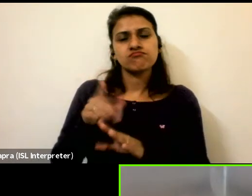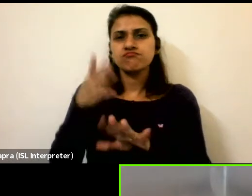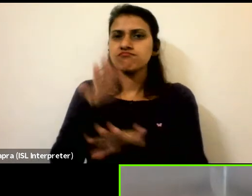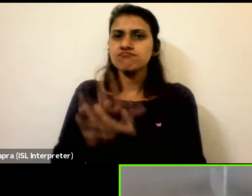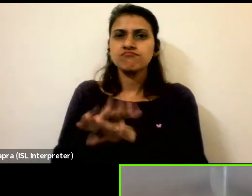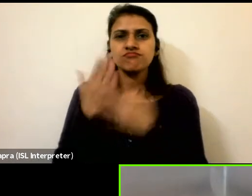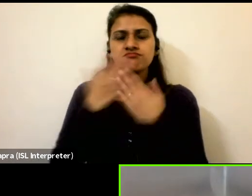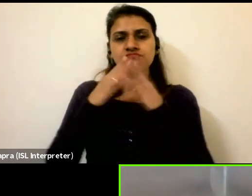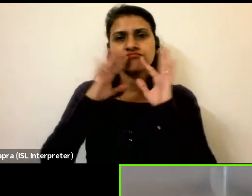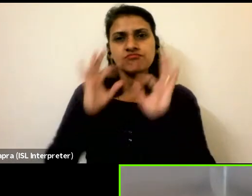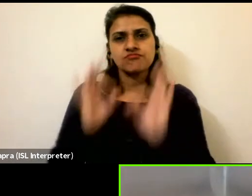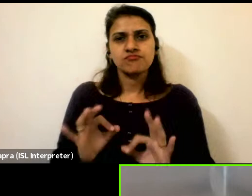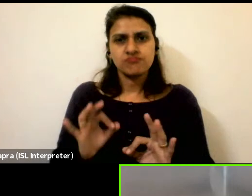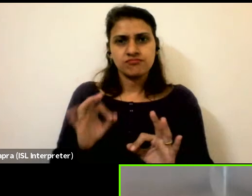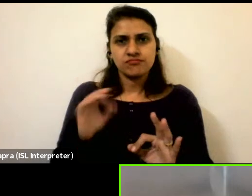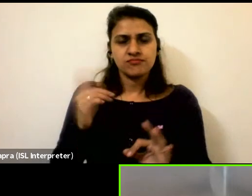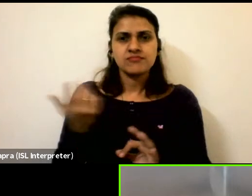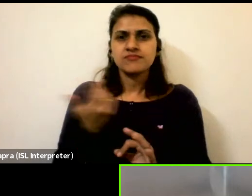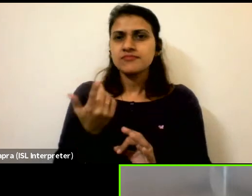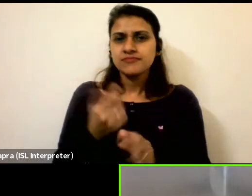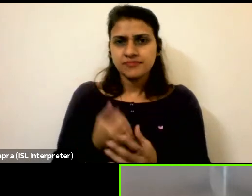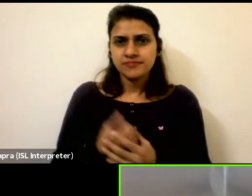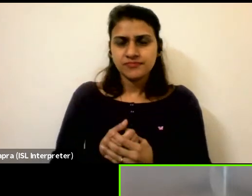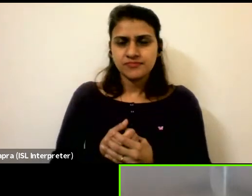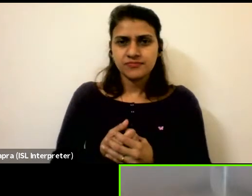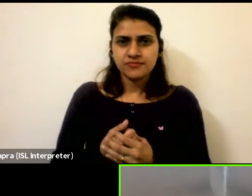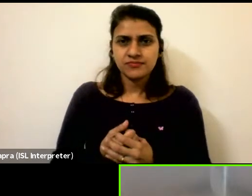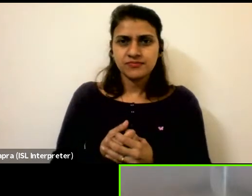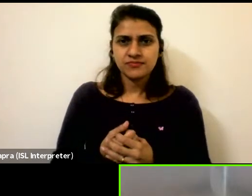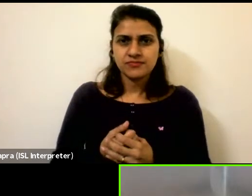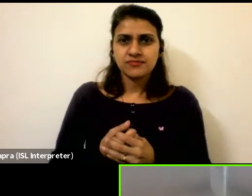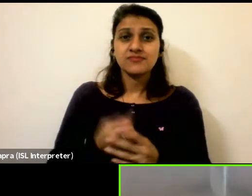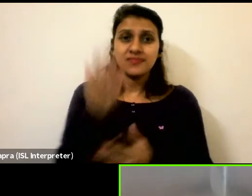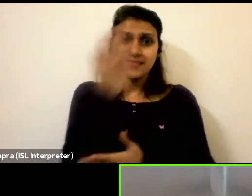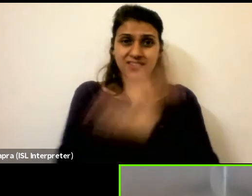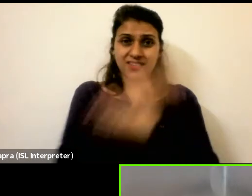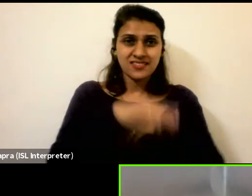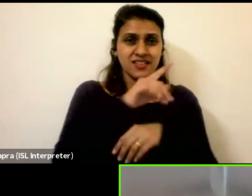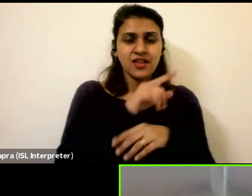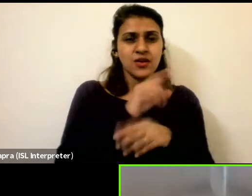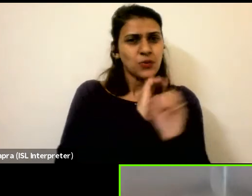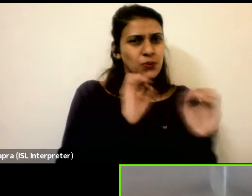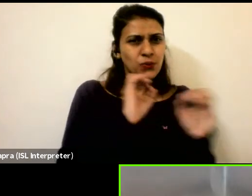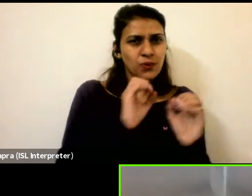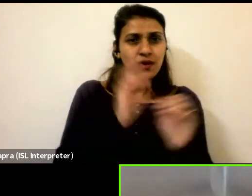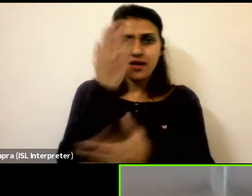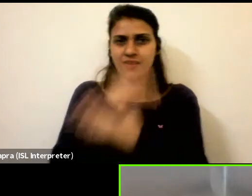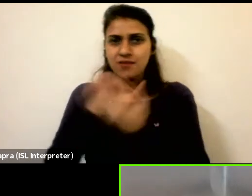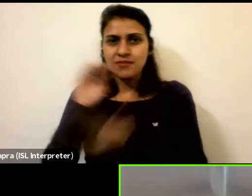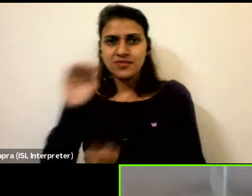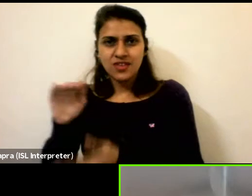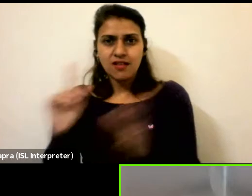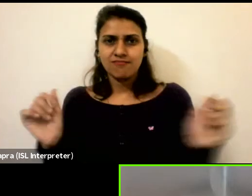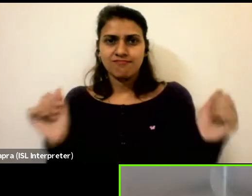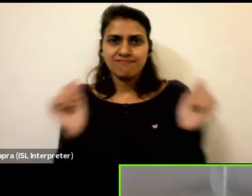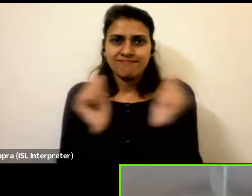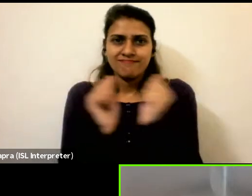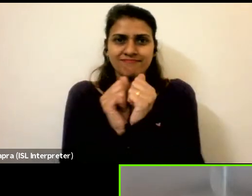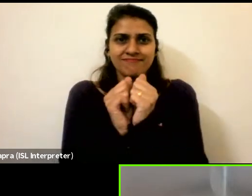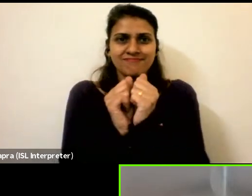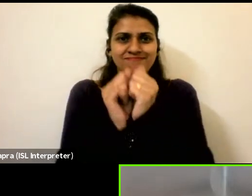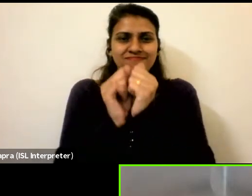found one of the fully able child helping another disabled child down the staircase.